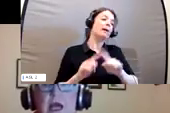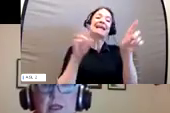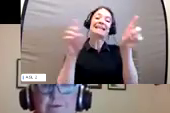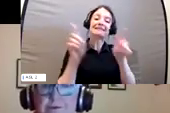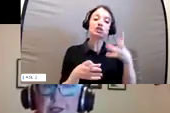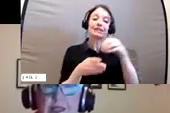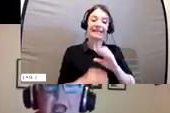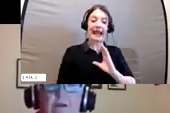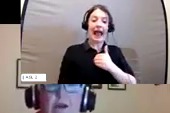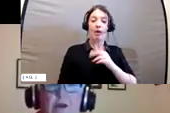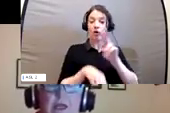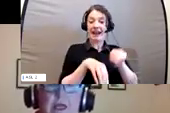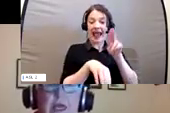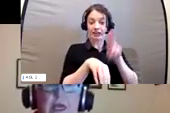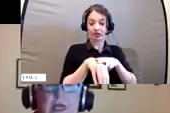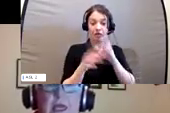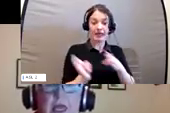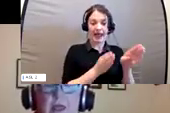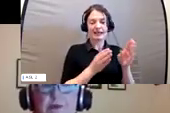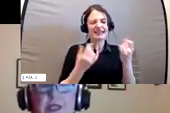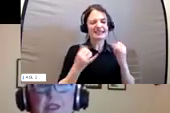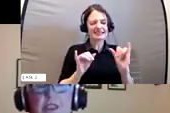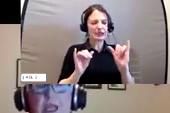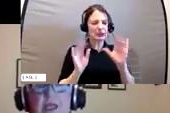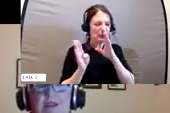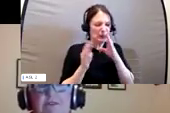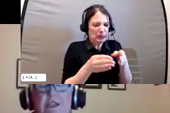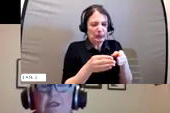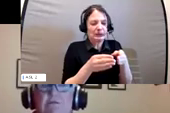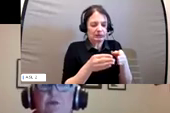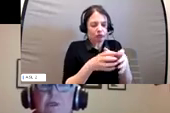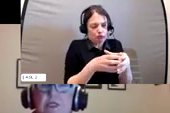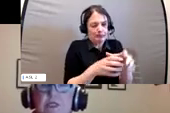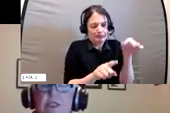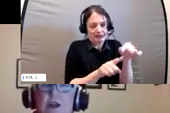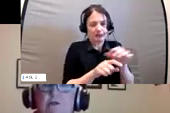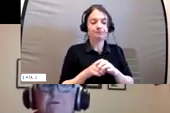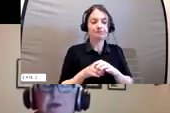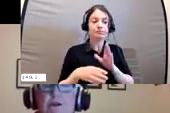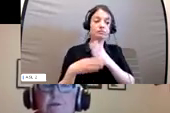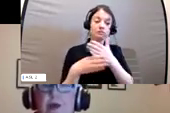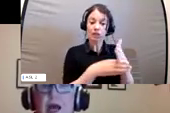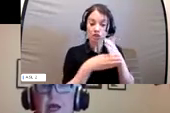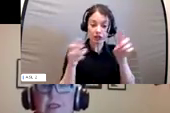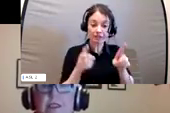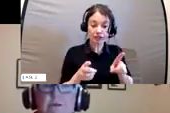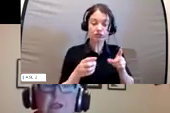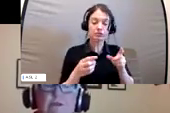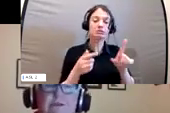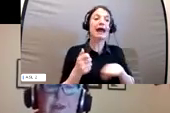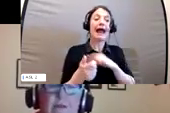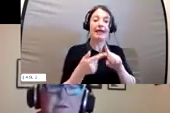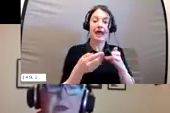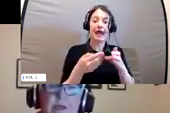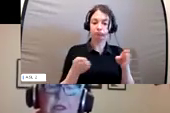still fairly narrow. It presents a shared definition and broadens the scope beyond partners